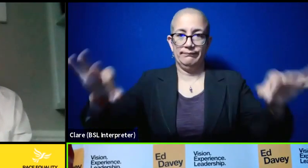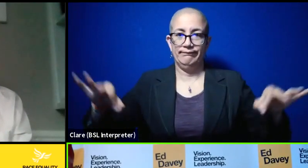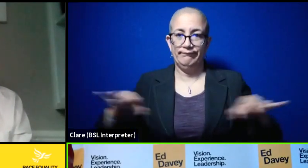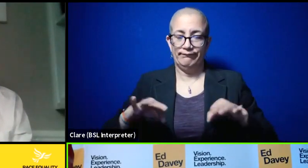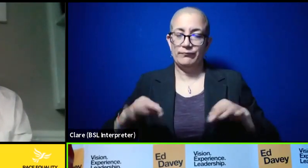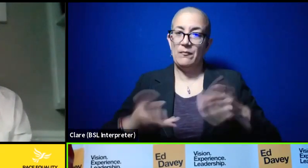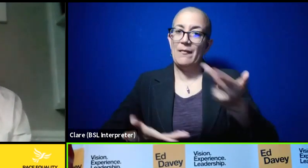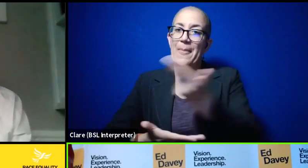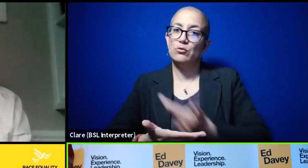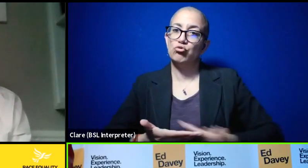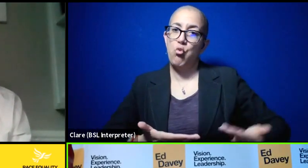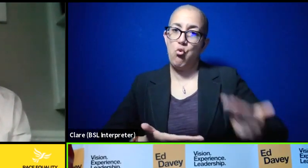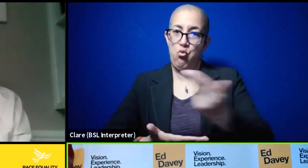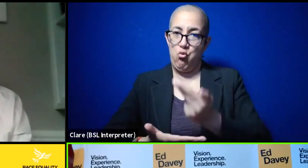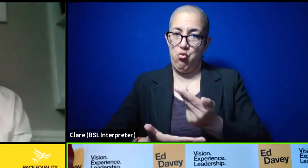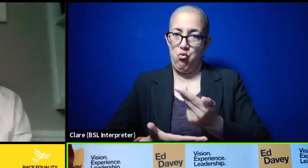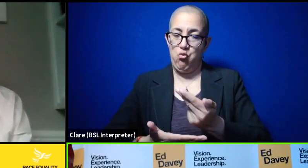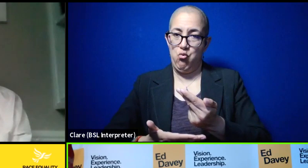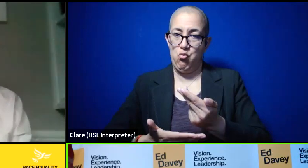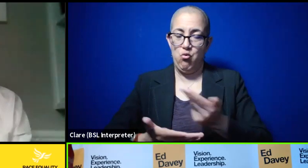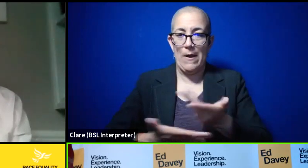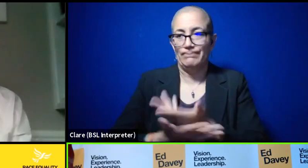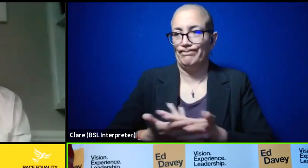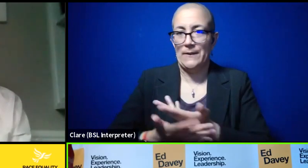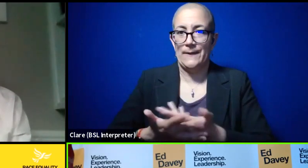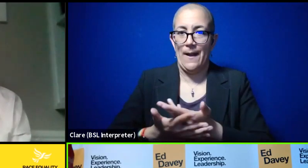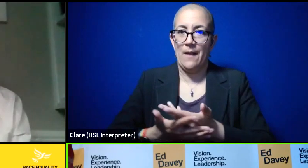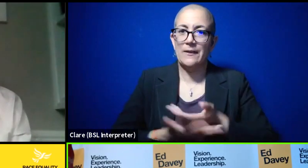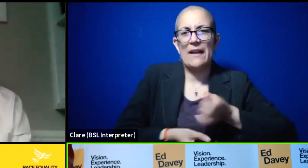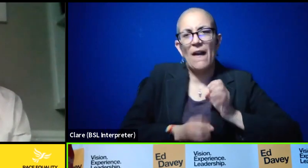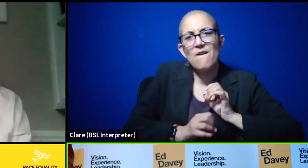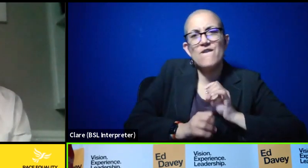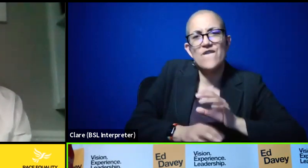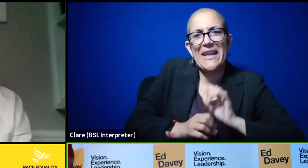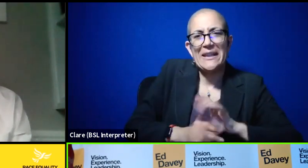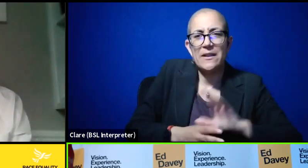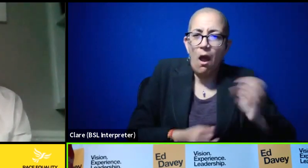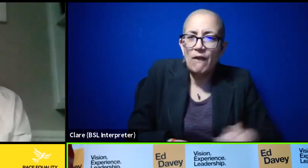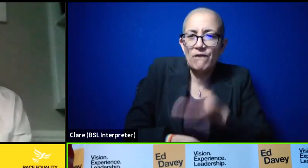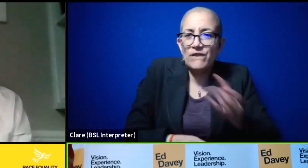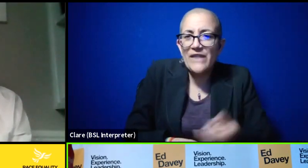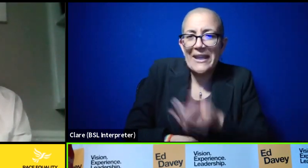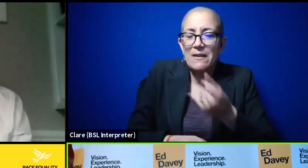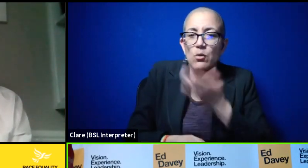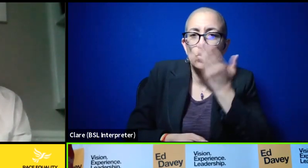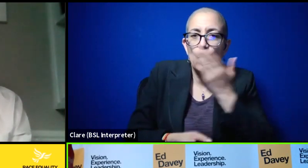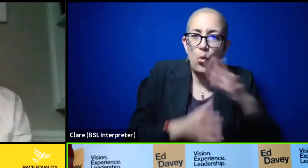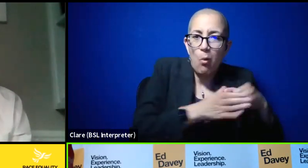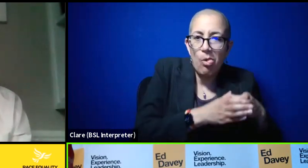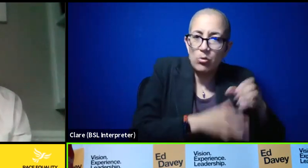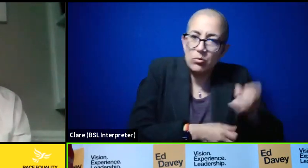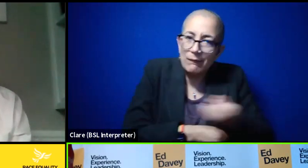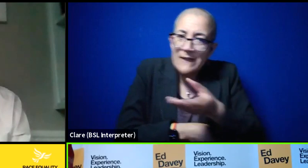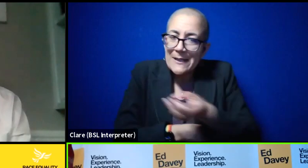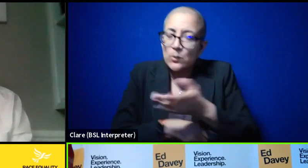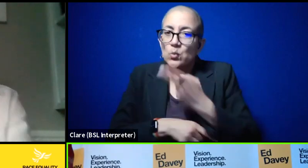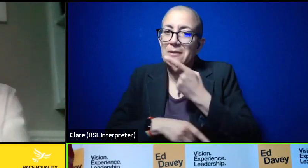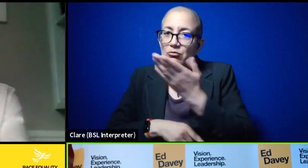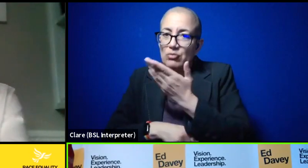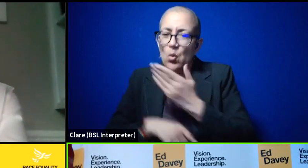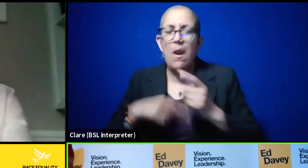draw and they consult on, and feeder school rules and so on. And I worry that sometimes